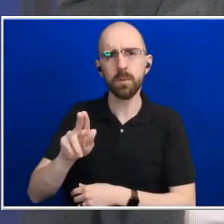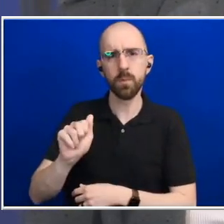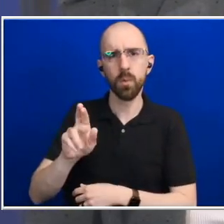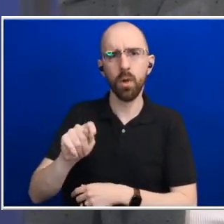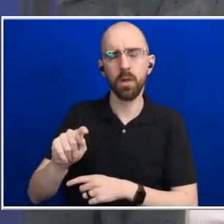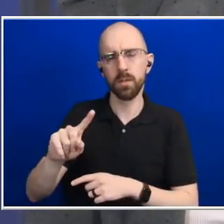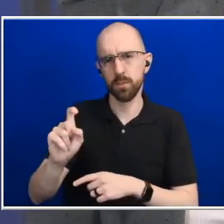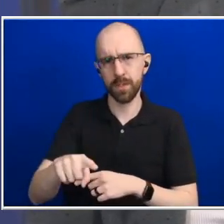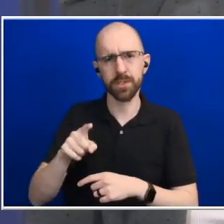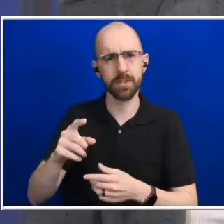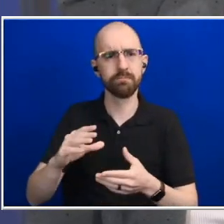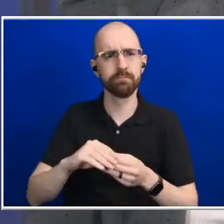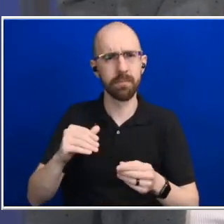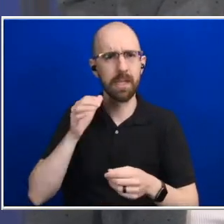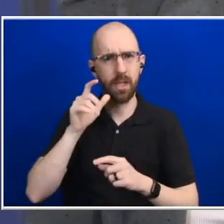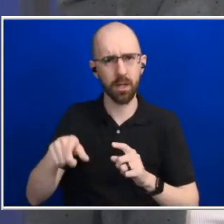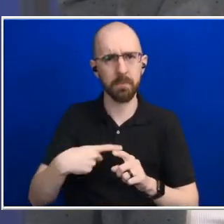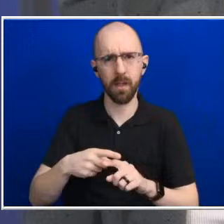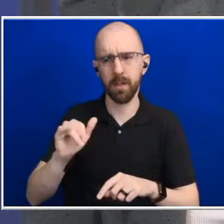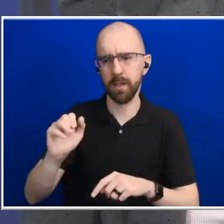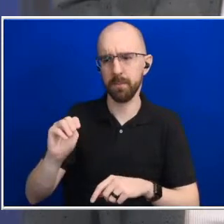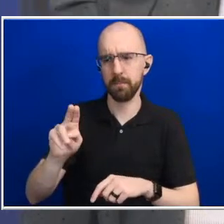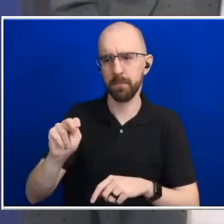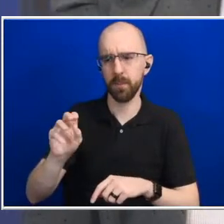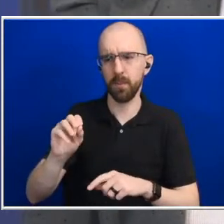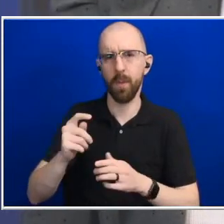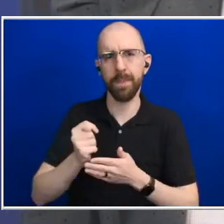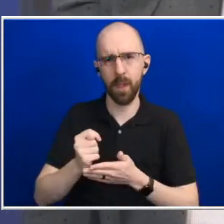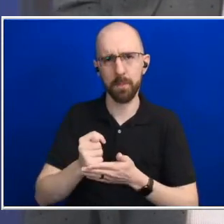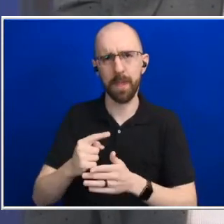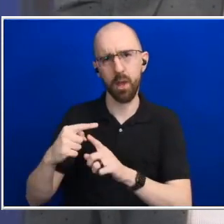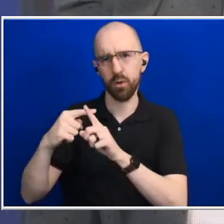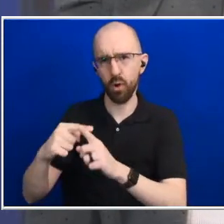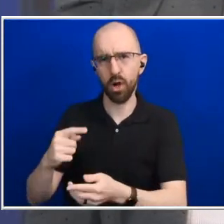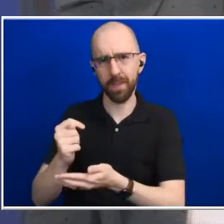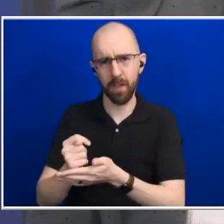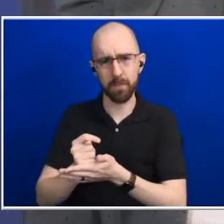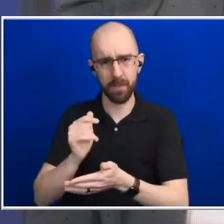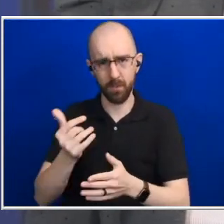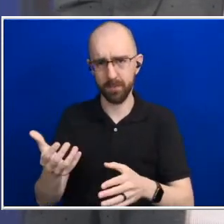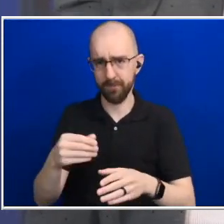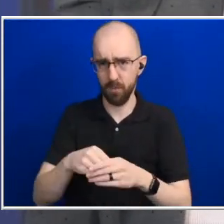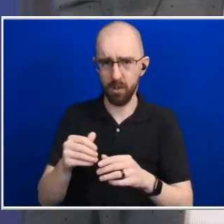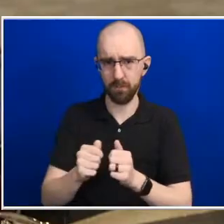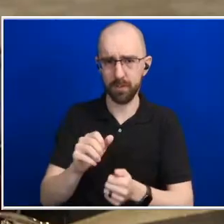about immunotherapy and targeted therapy. Do those have a role in sarcoma treatment?